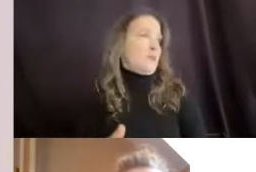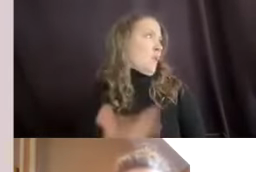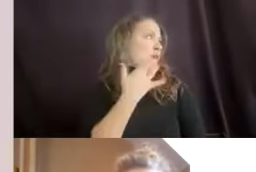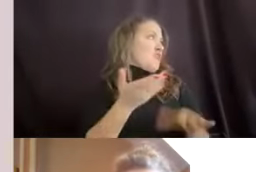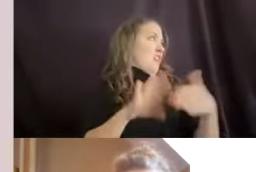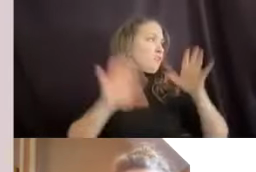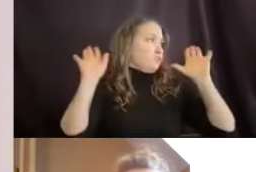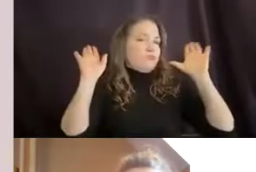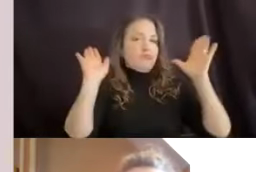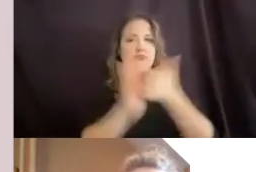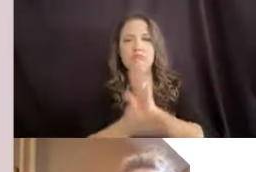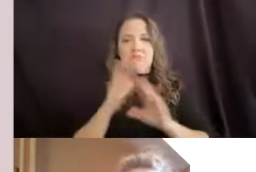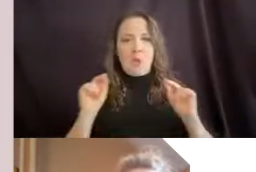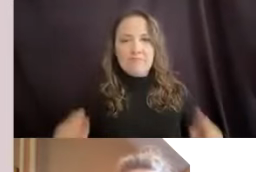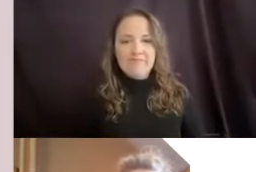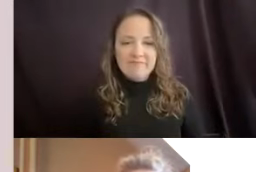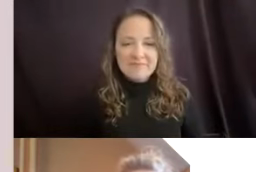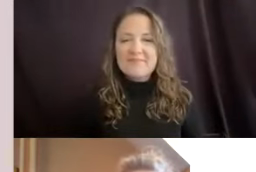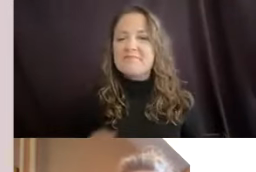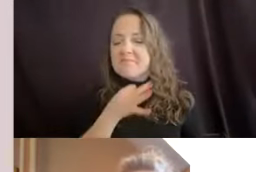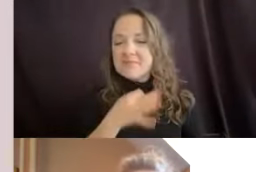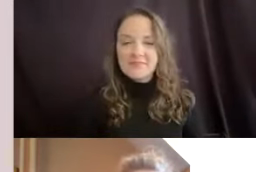your parents about that stuff?